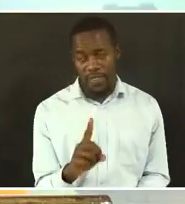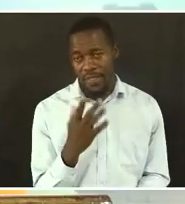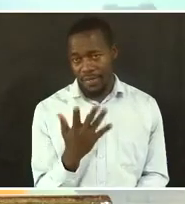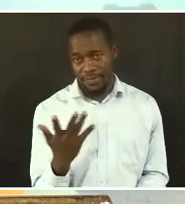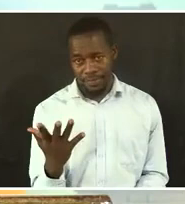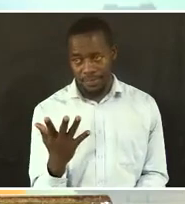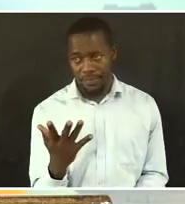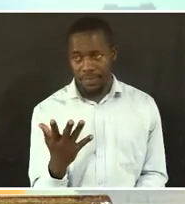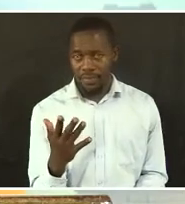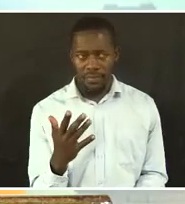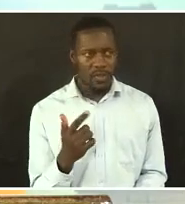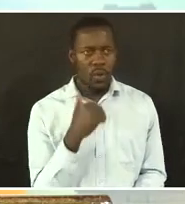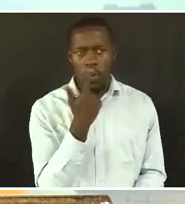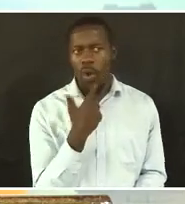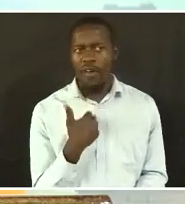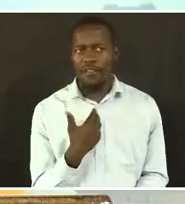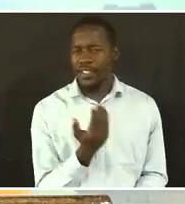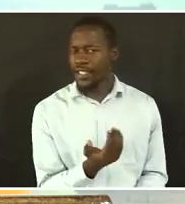How many of you have children?